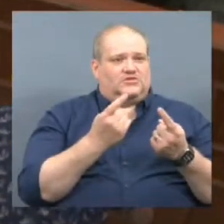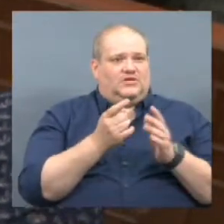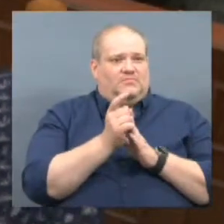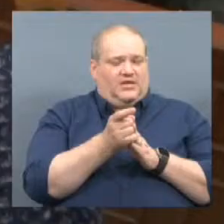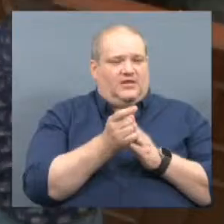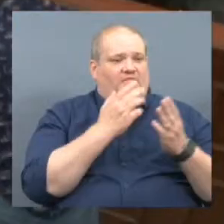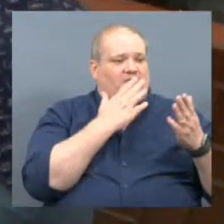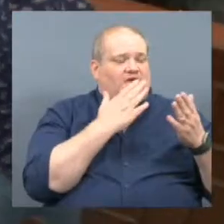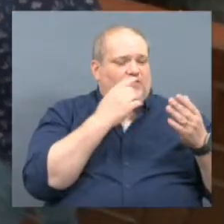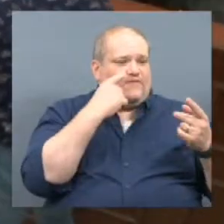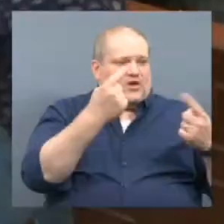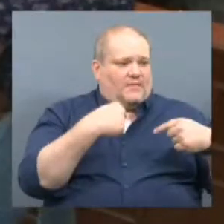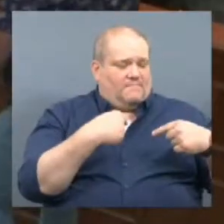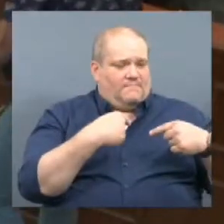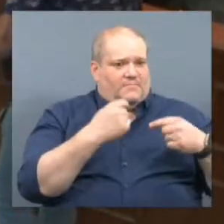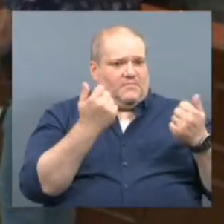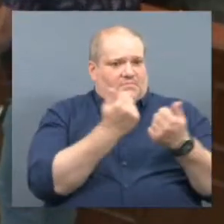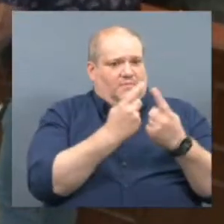minute for coming out.